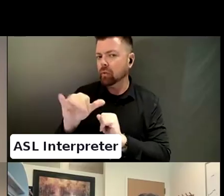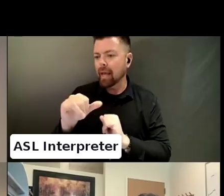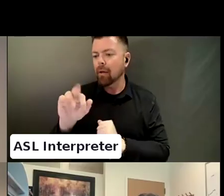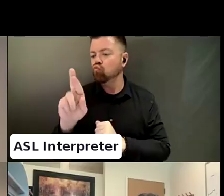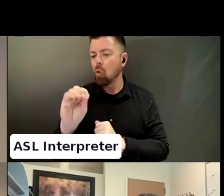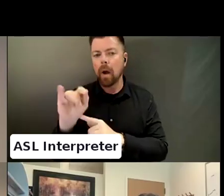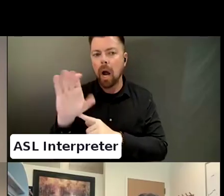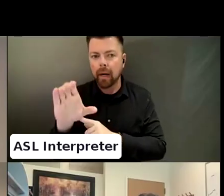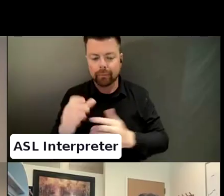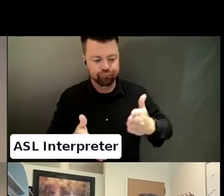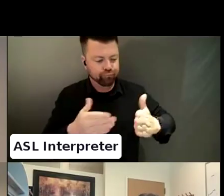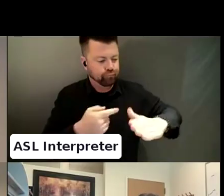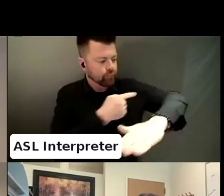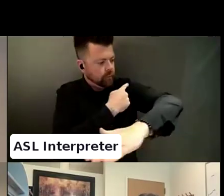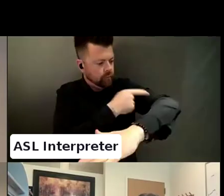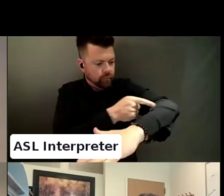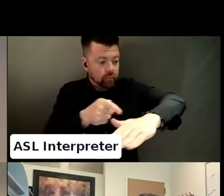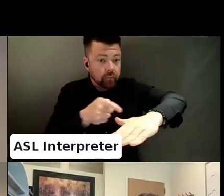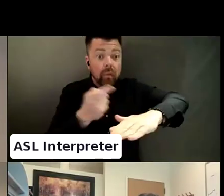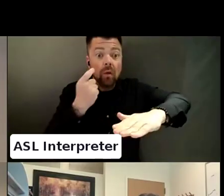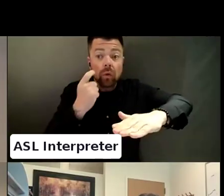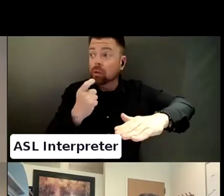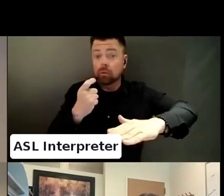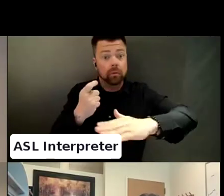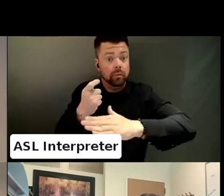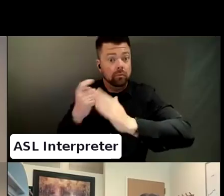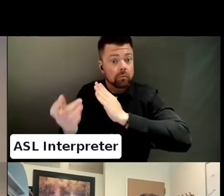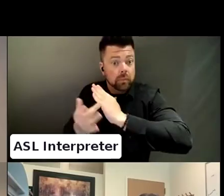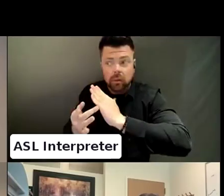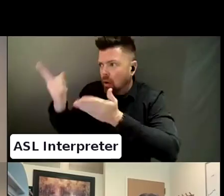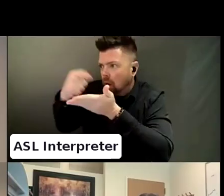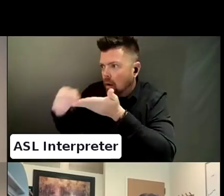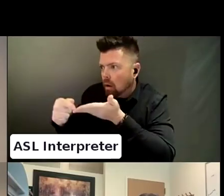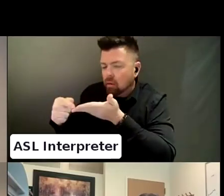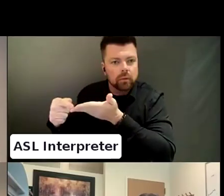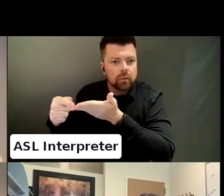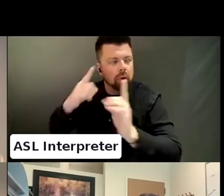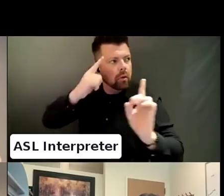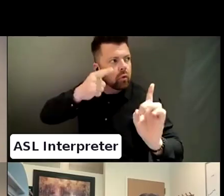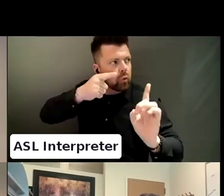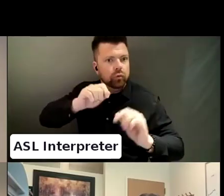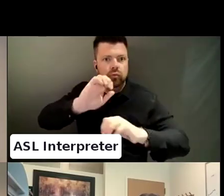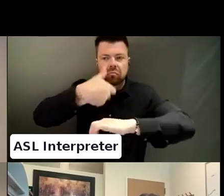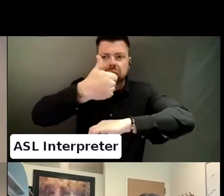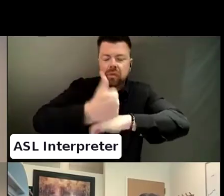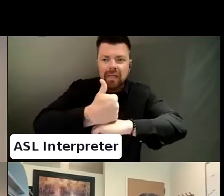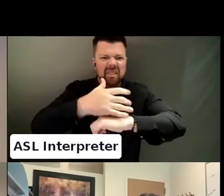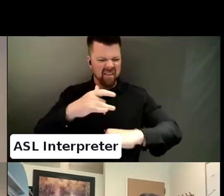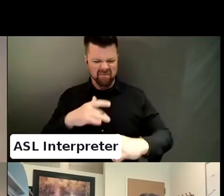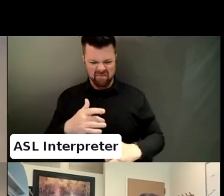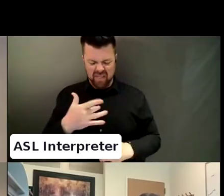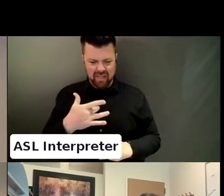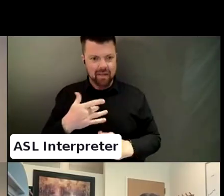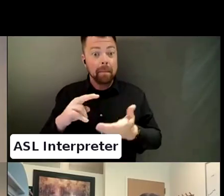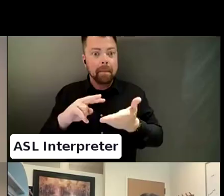limb. But some more recent implantable brain-computer interface research attempts to restore some of the sensation by putting